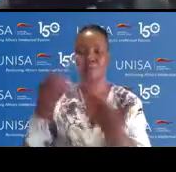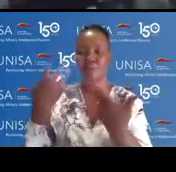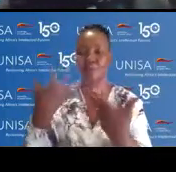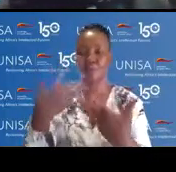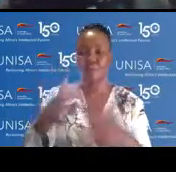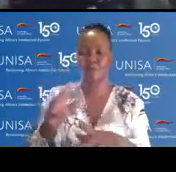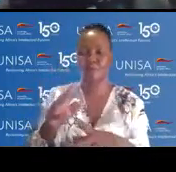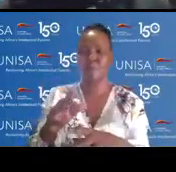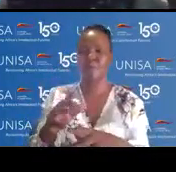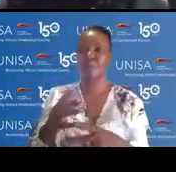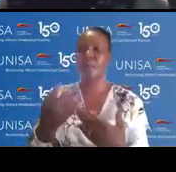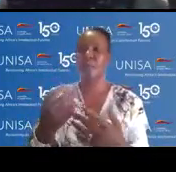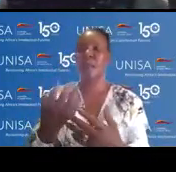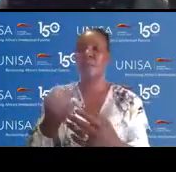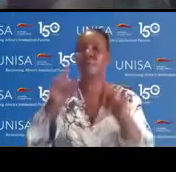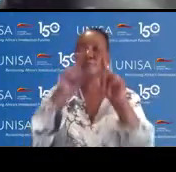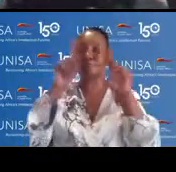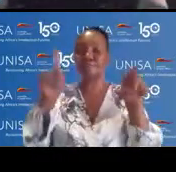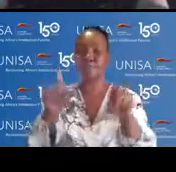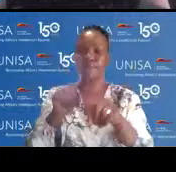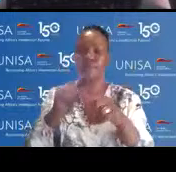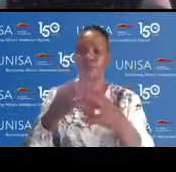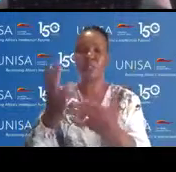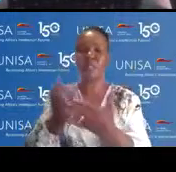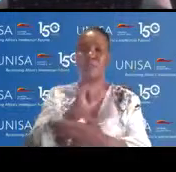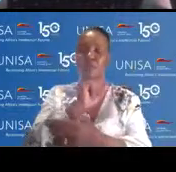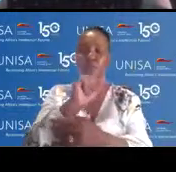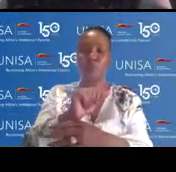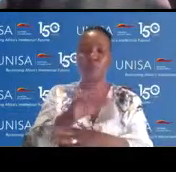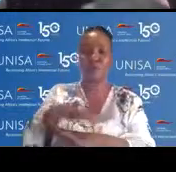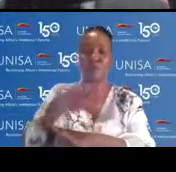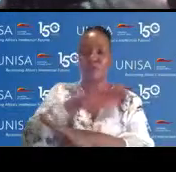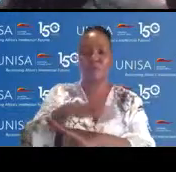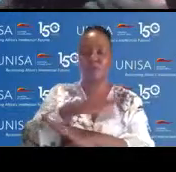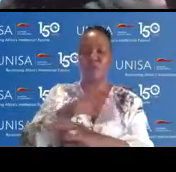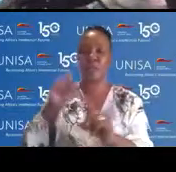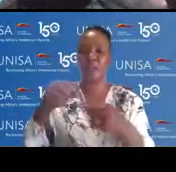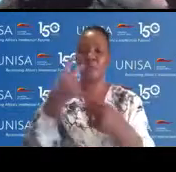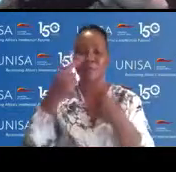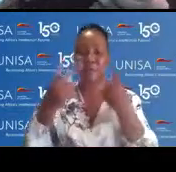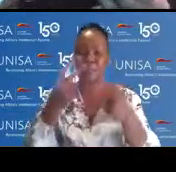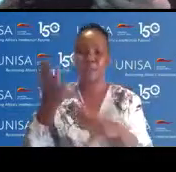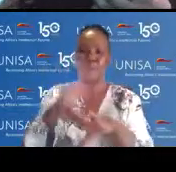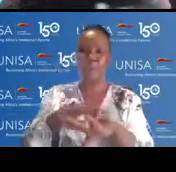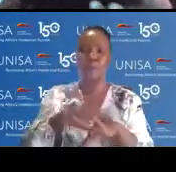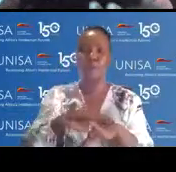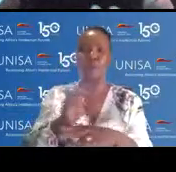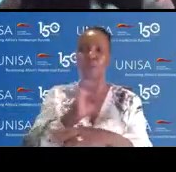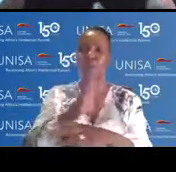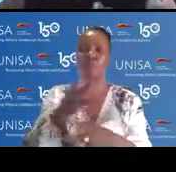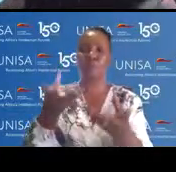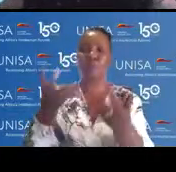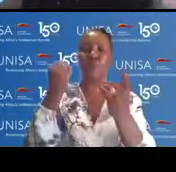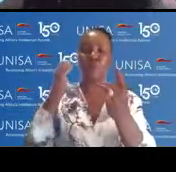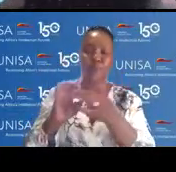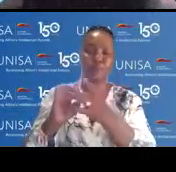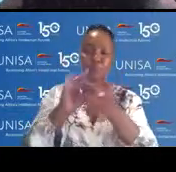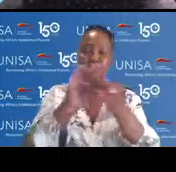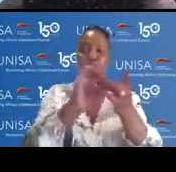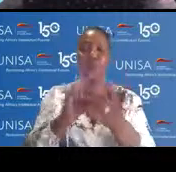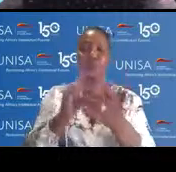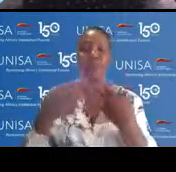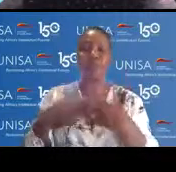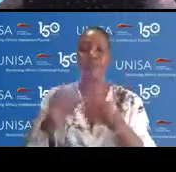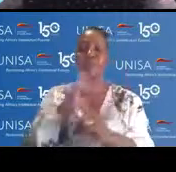screen, which takes up your space and you can't really see much, but once you've got this one connected and you start using it,